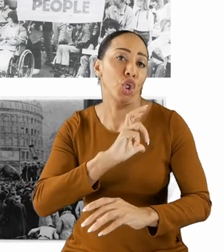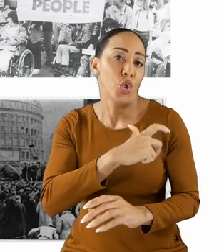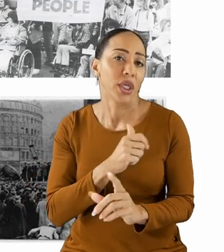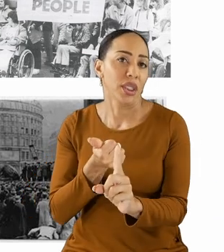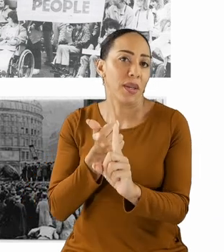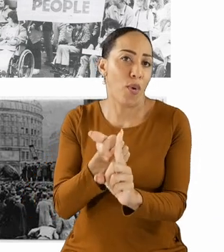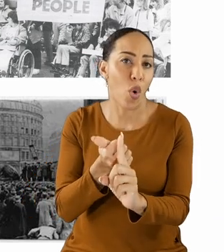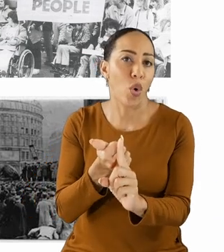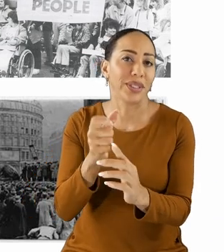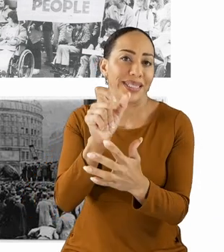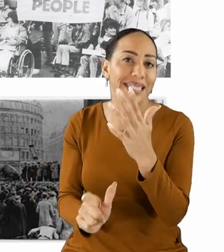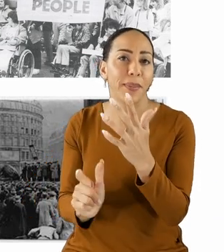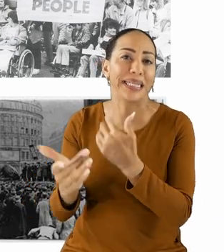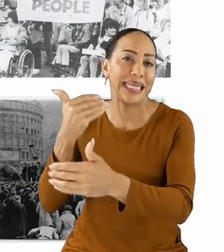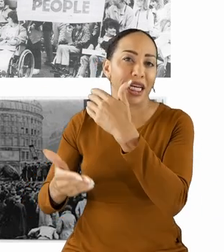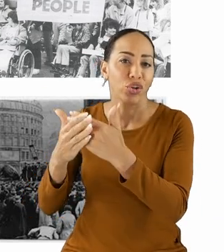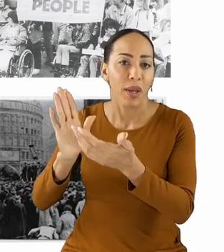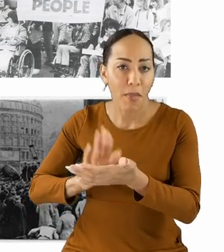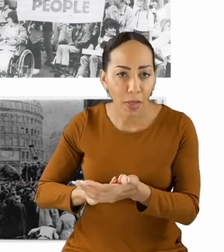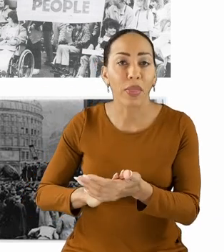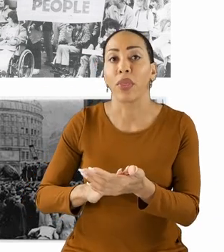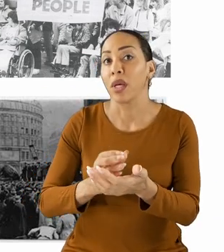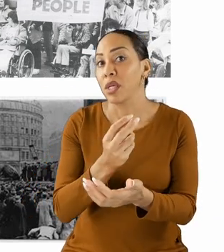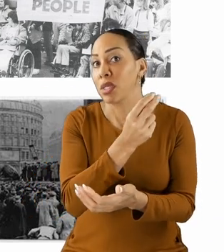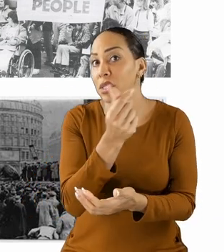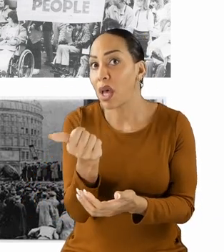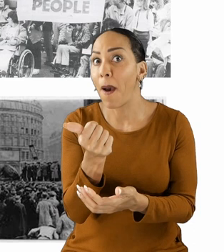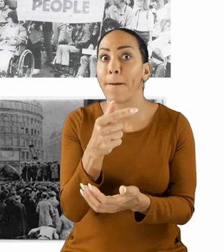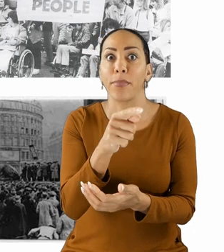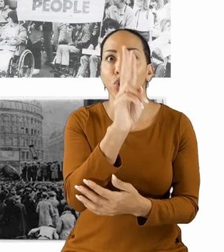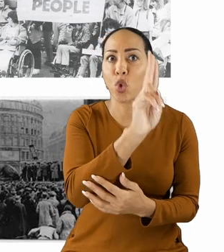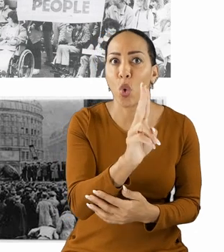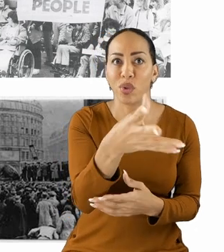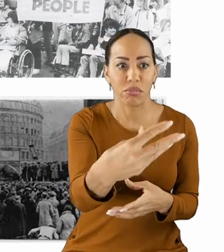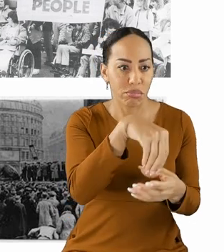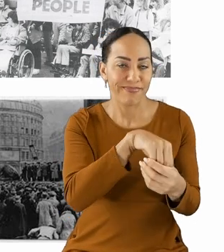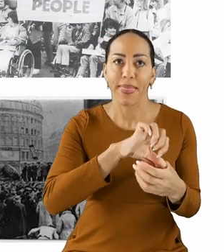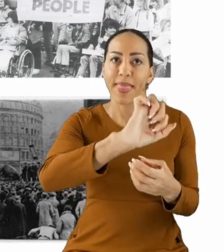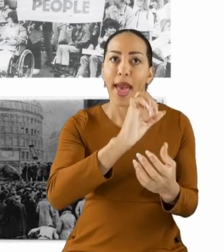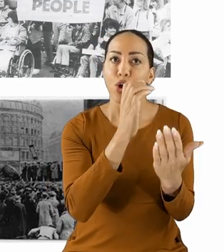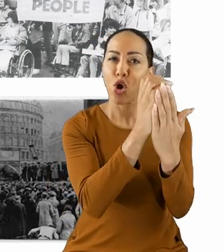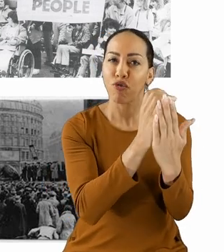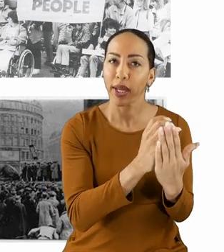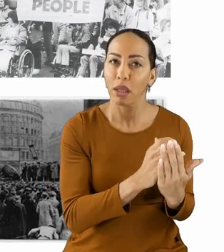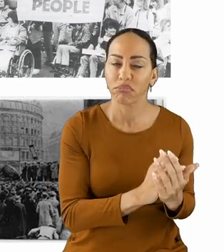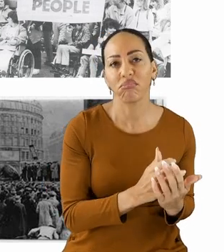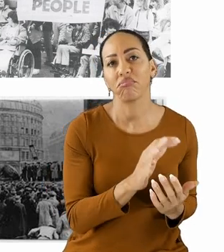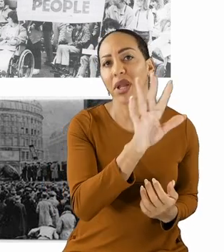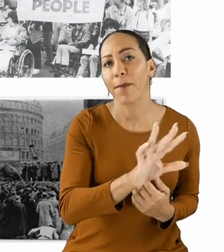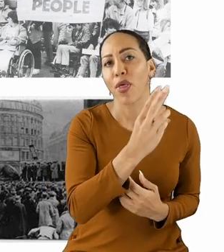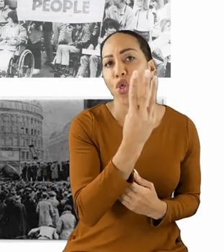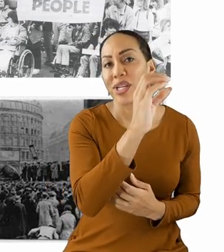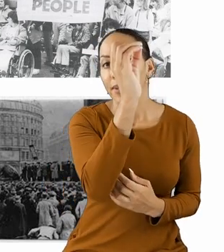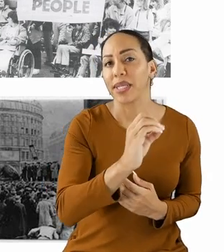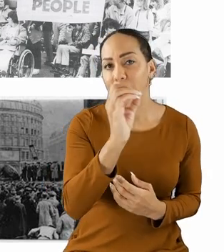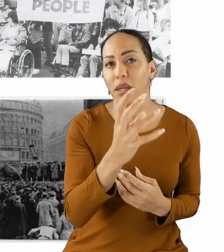education. The education unions support it, but also a growing minority of schools make it a theme